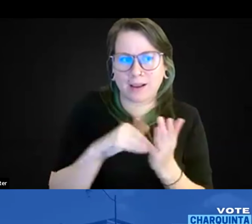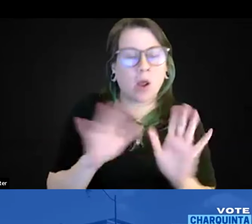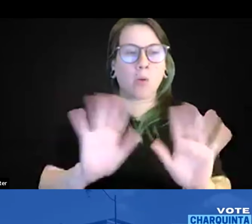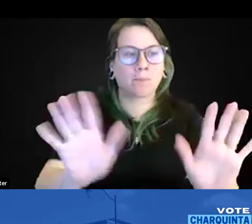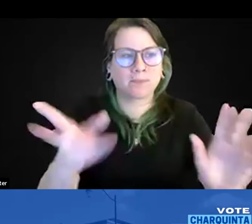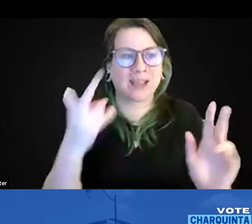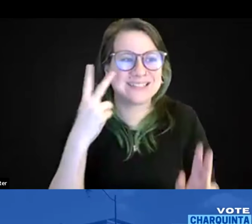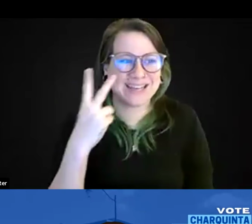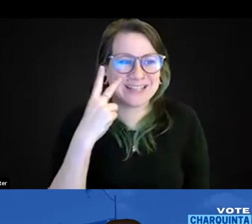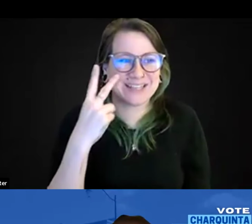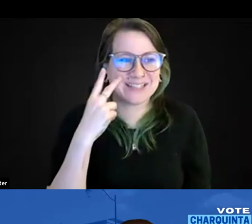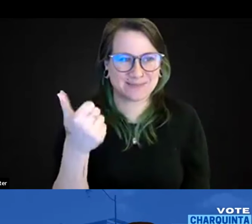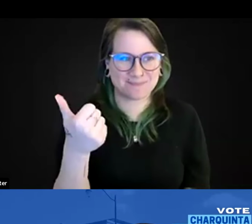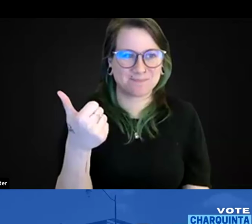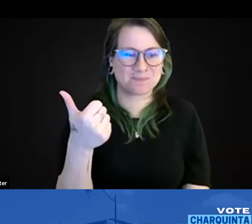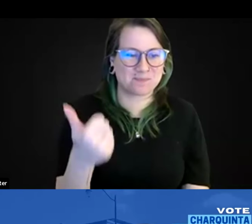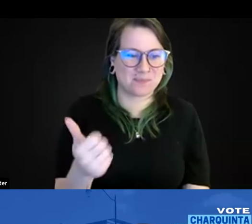I see it. Never mind. Just kidding.